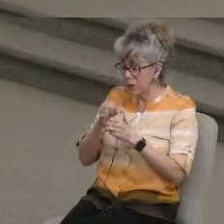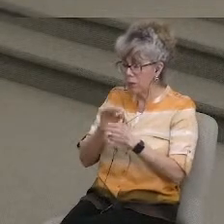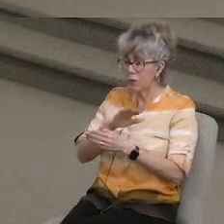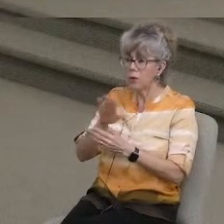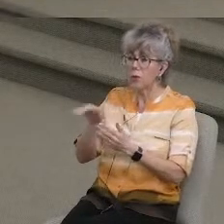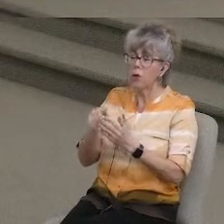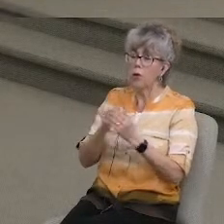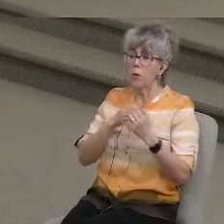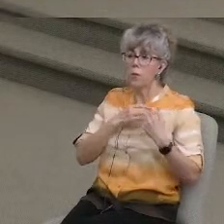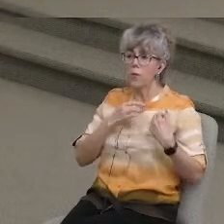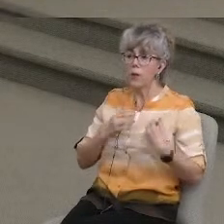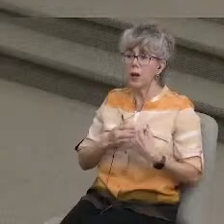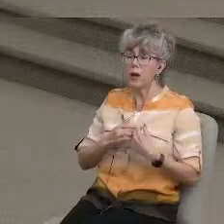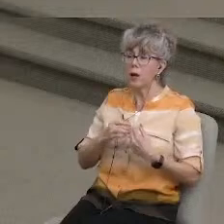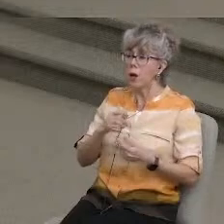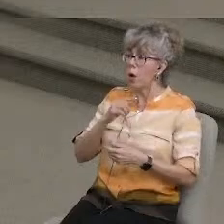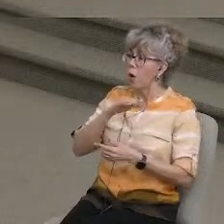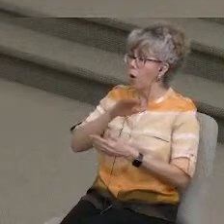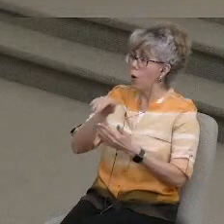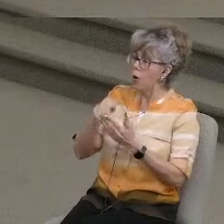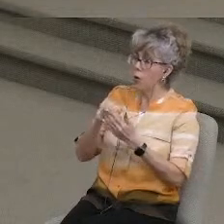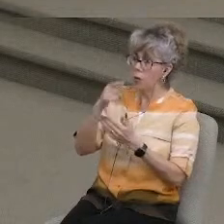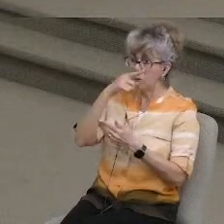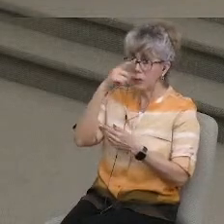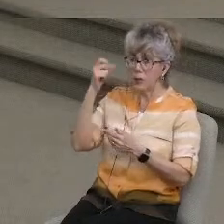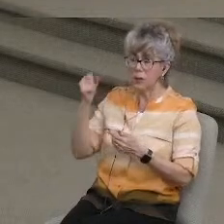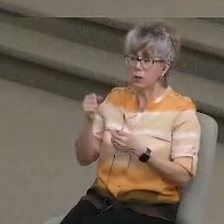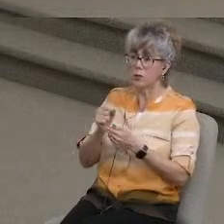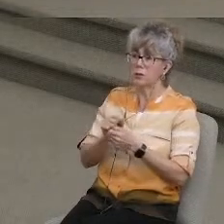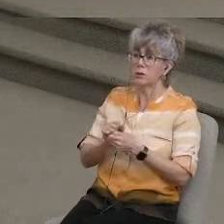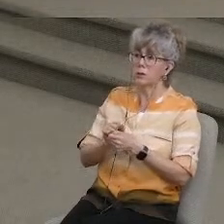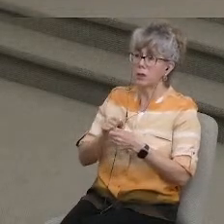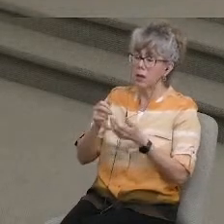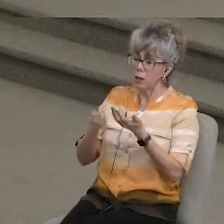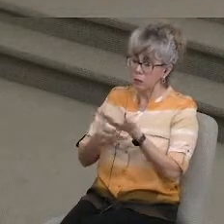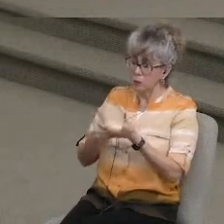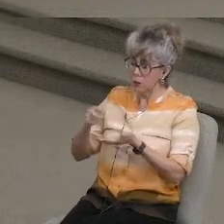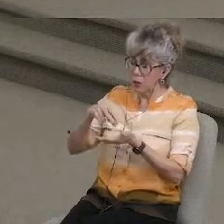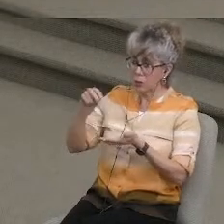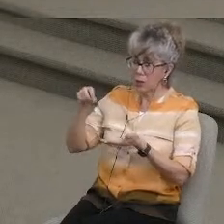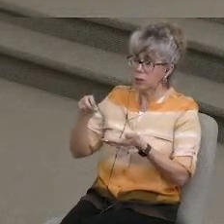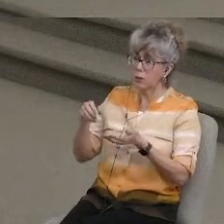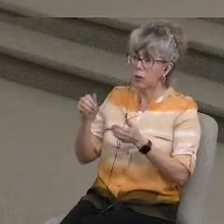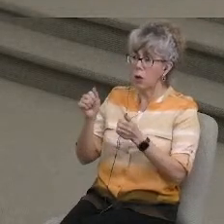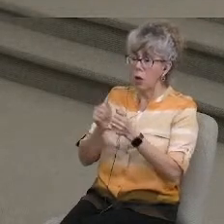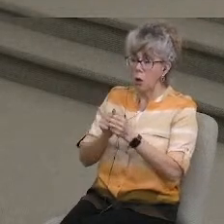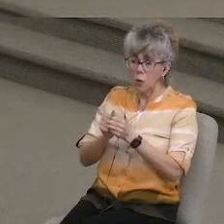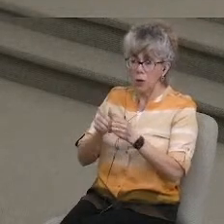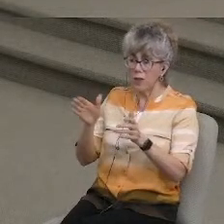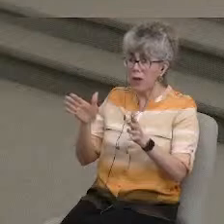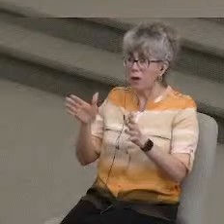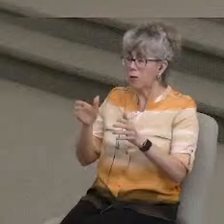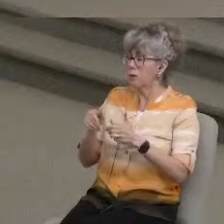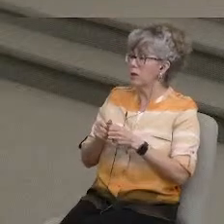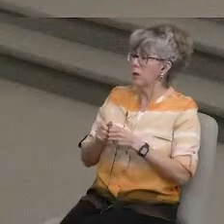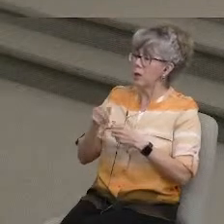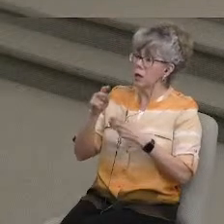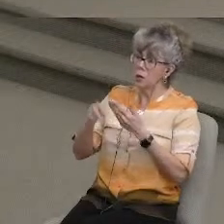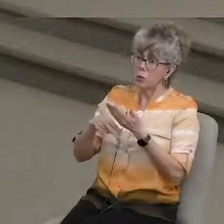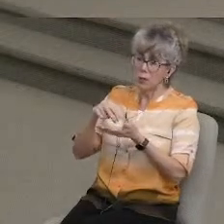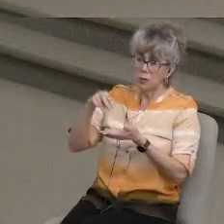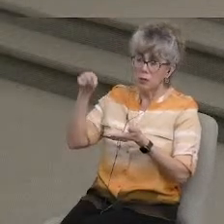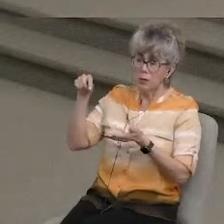all because of the resurrection. Without the resurrection, none of it matters. If Jesus just died on the cross, Paul says we're still in